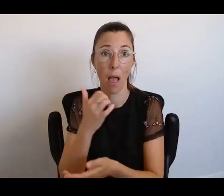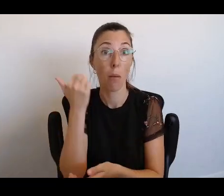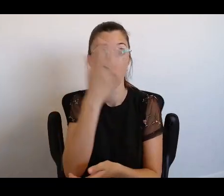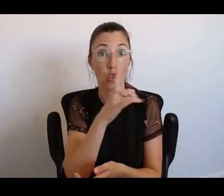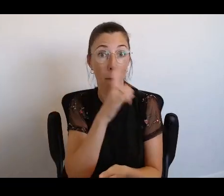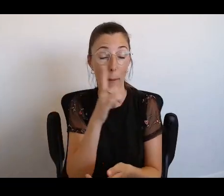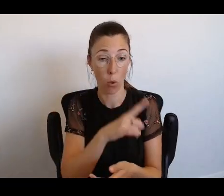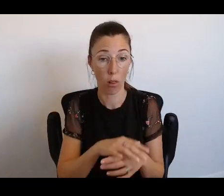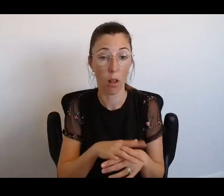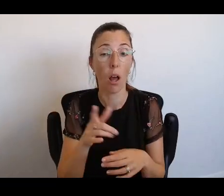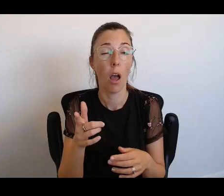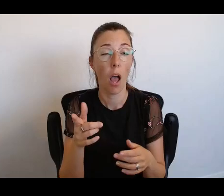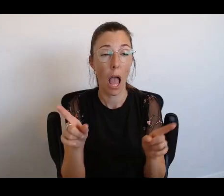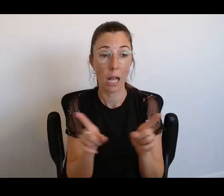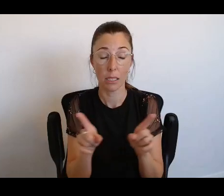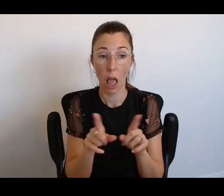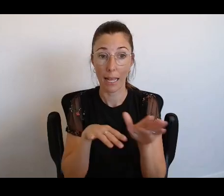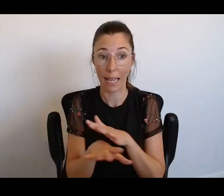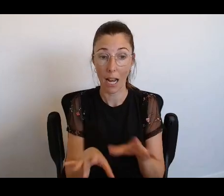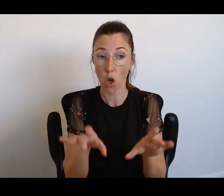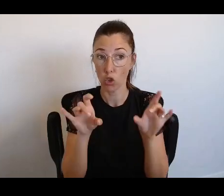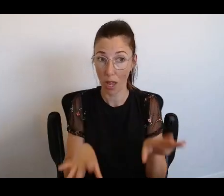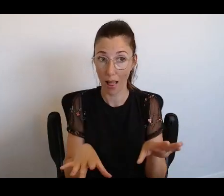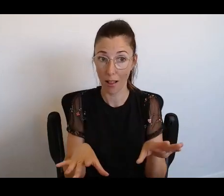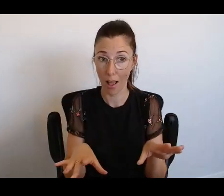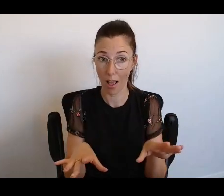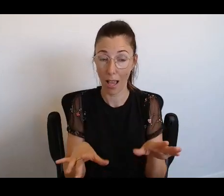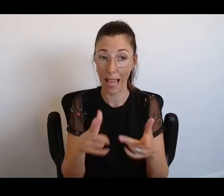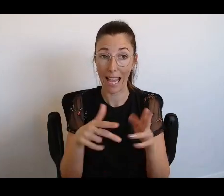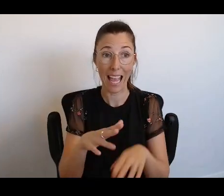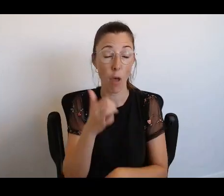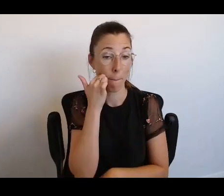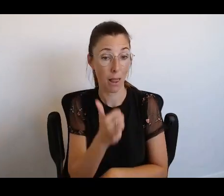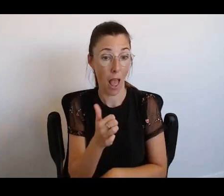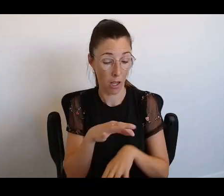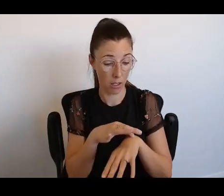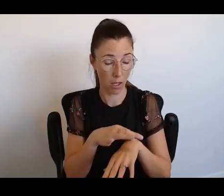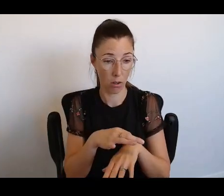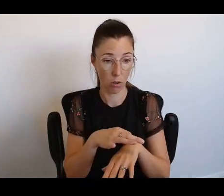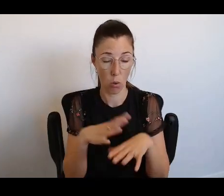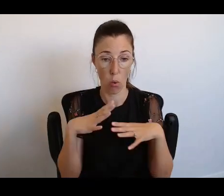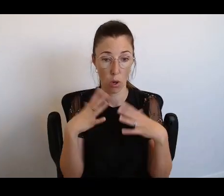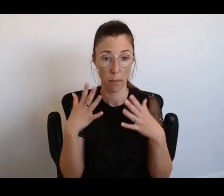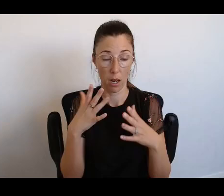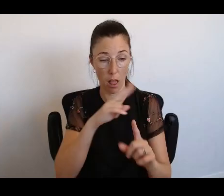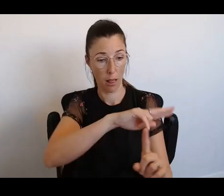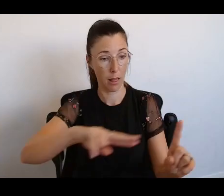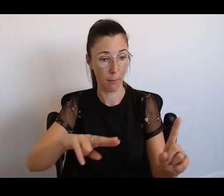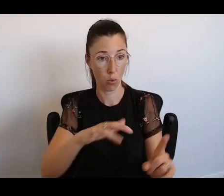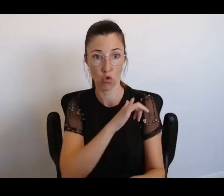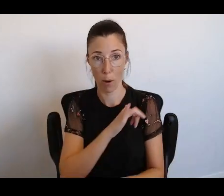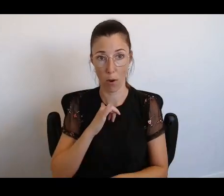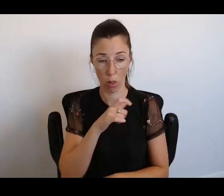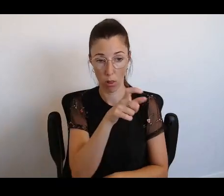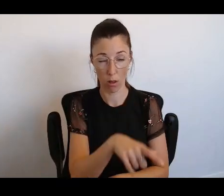country that you're black, you're automatically labelled a criminal. And unfortunately, the statistics for